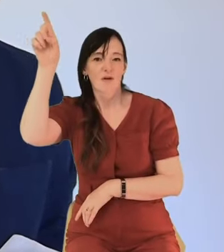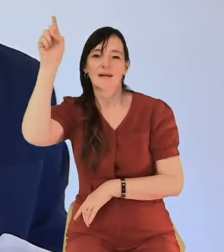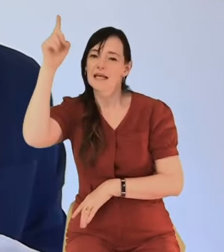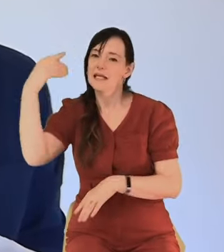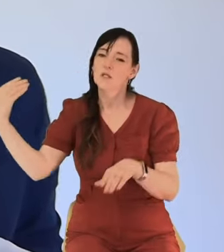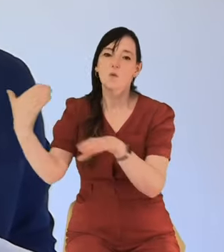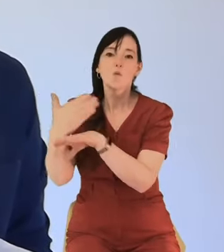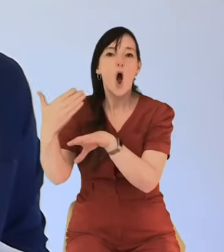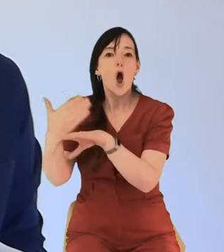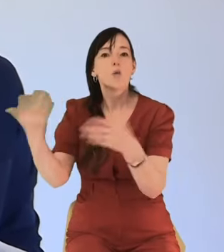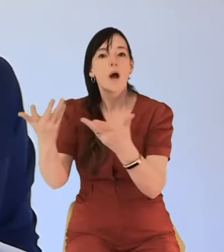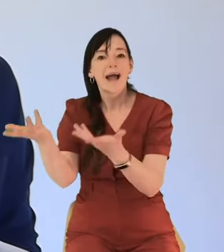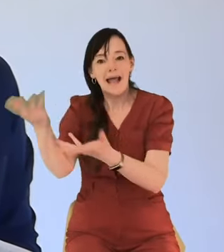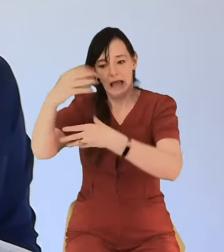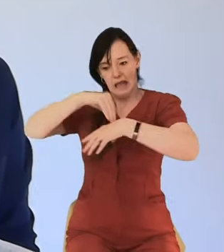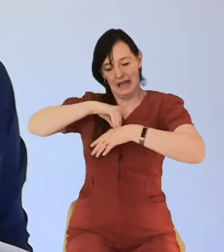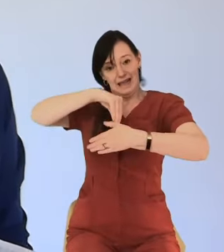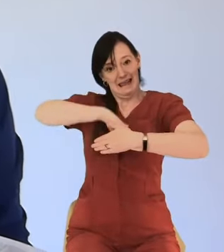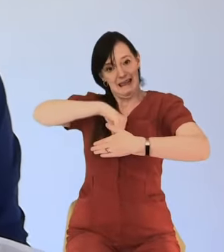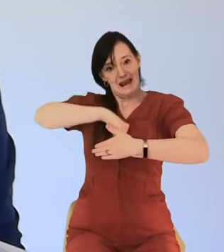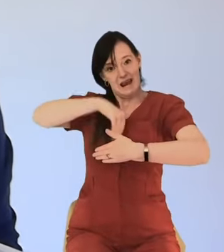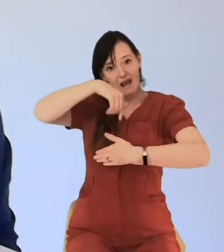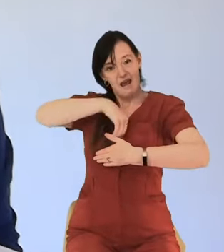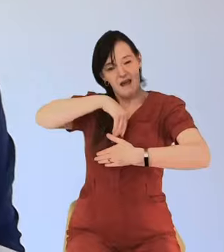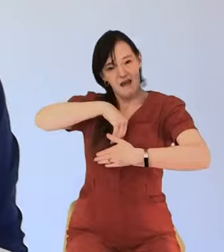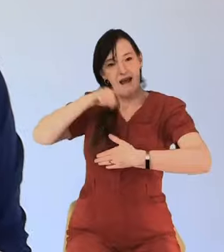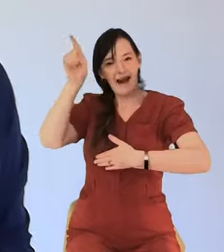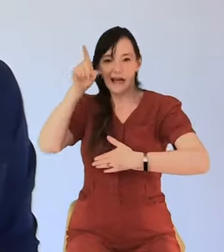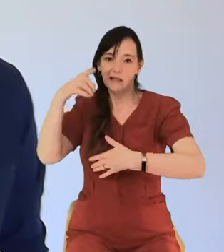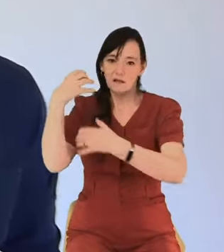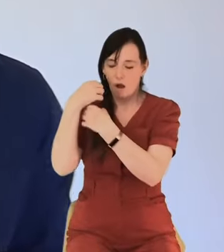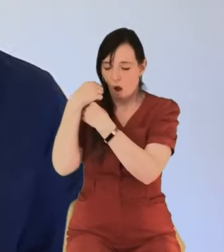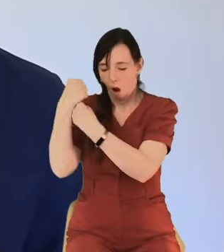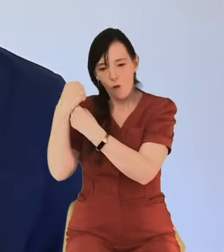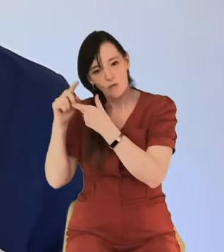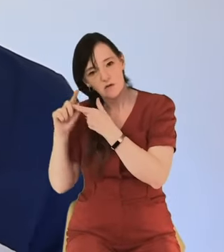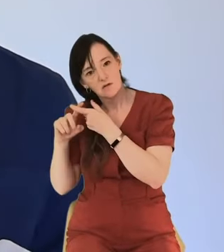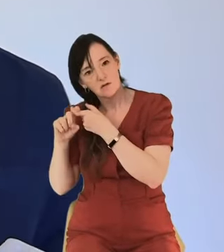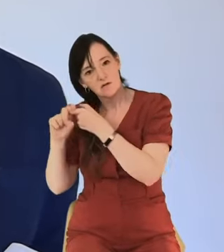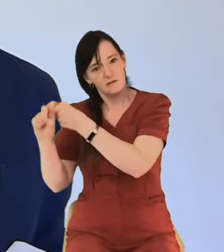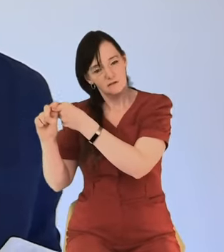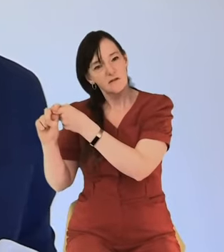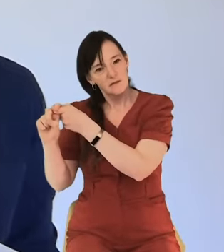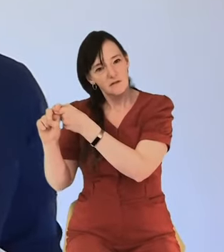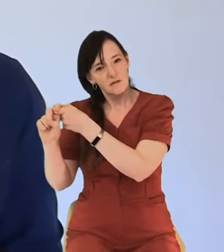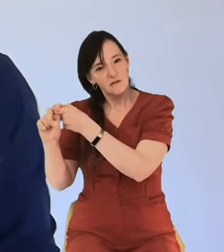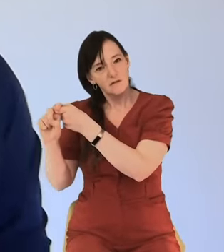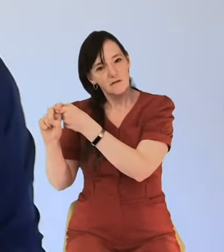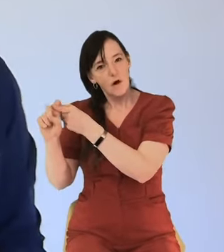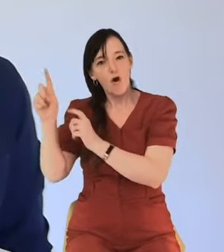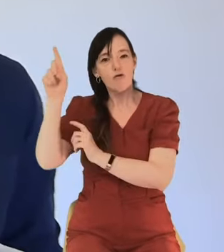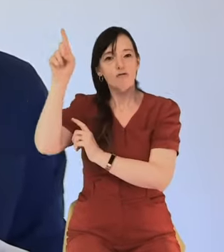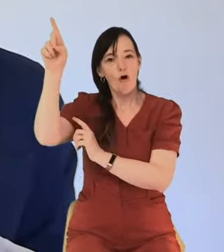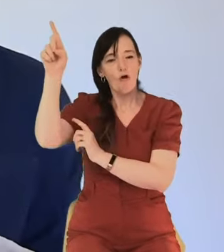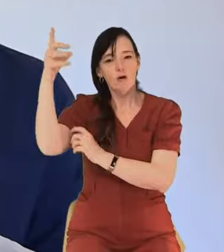at work in you, and he has got hold of you. God has got